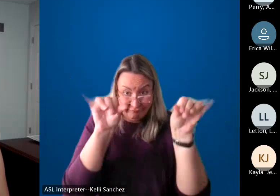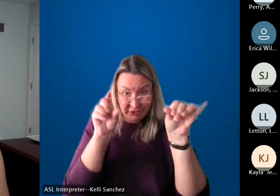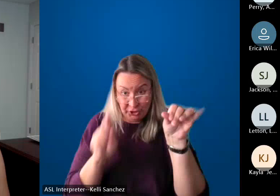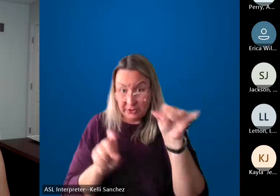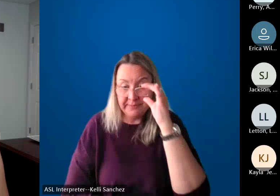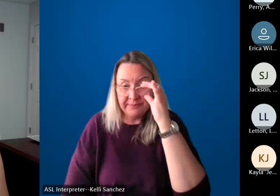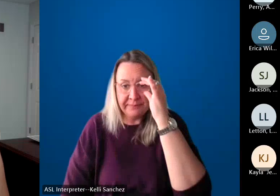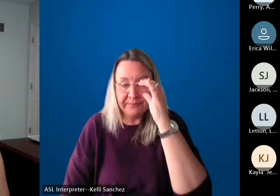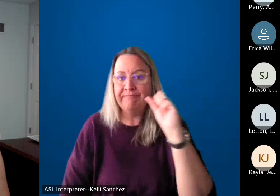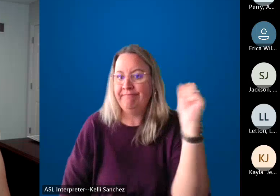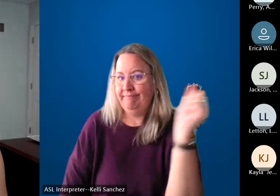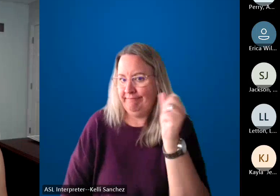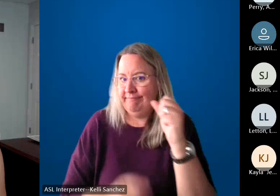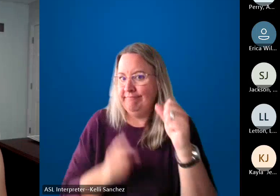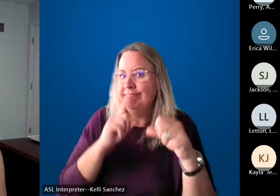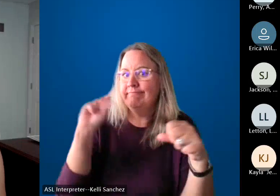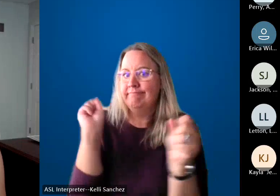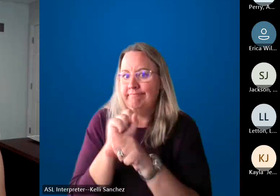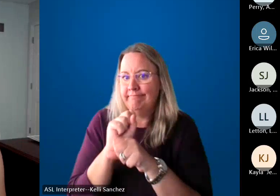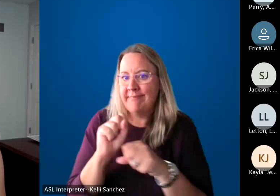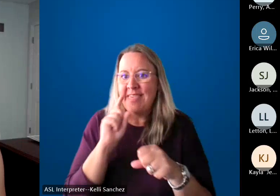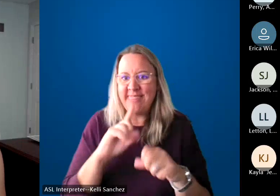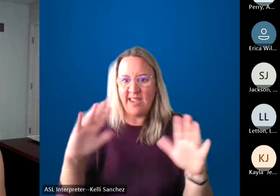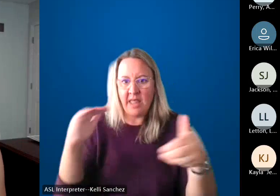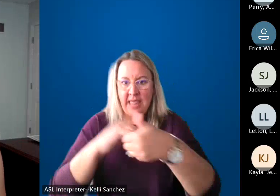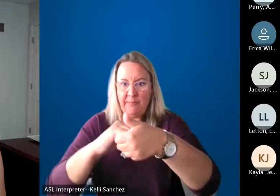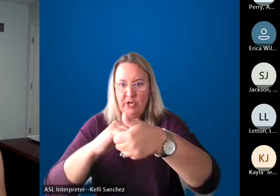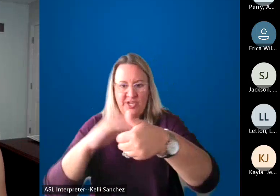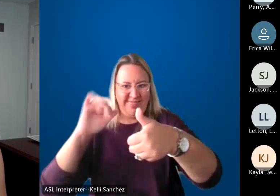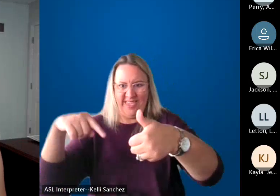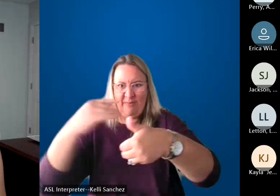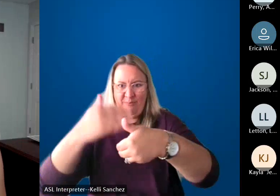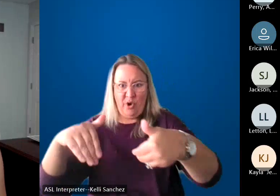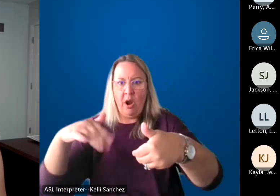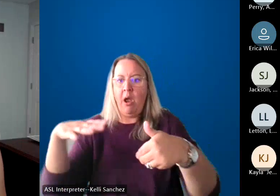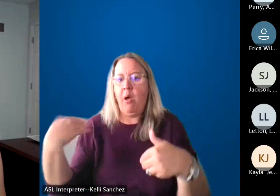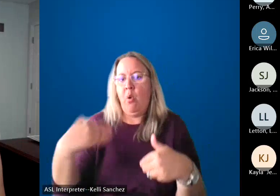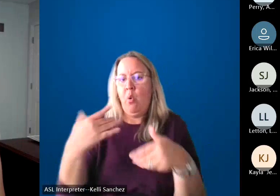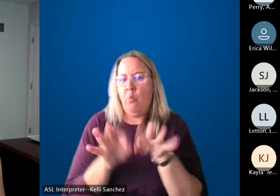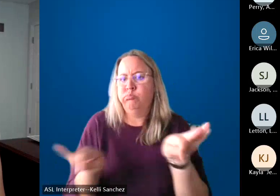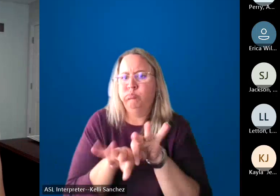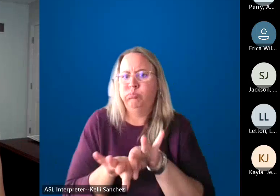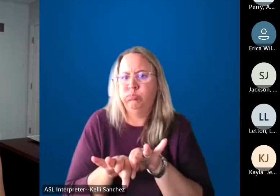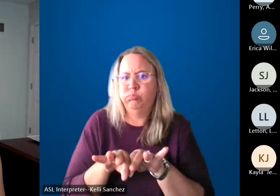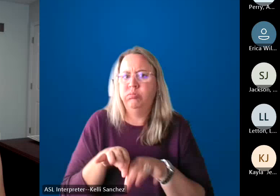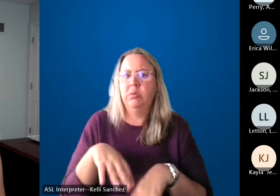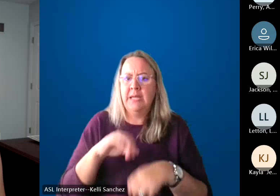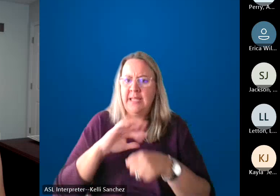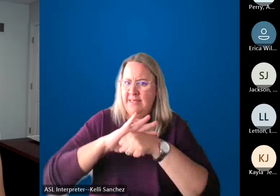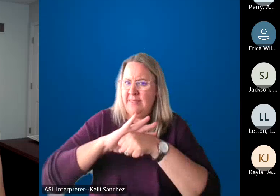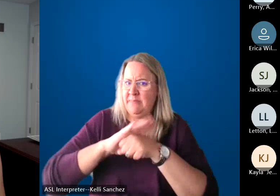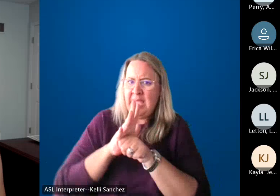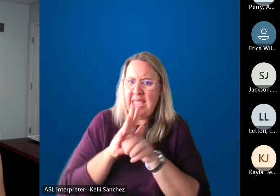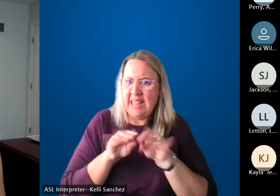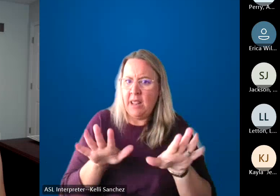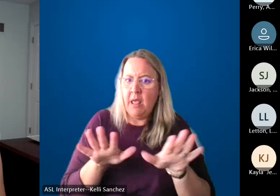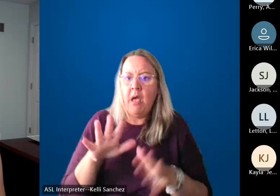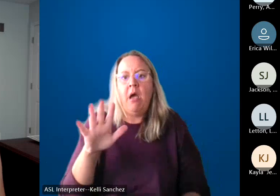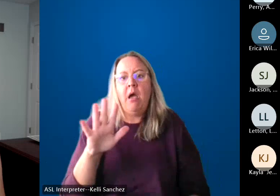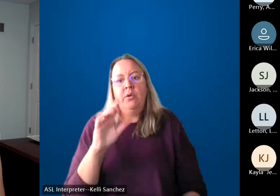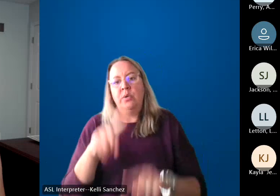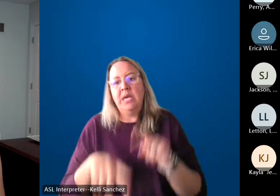Yeah, absolutely. Especially that collaboration piece. I mean, this pandemic we're in the middle of, it can't take just one